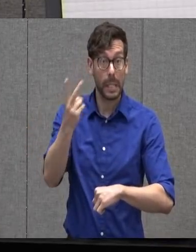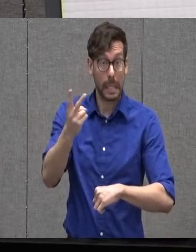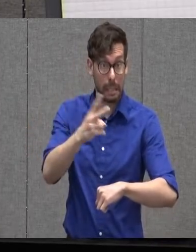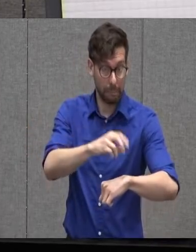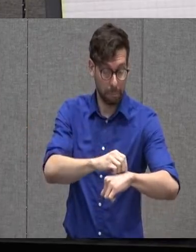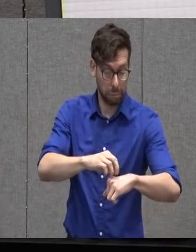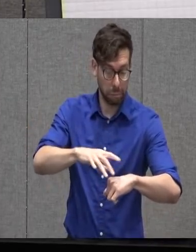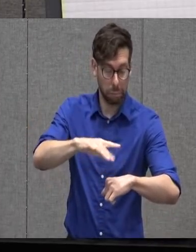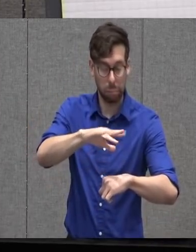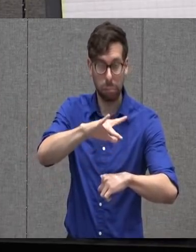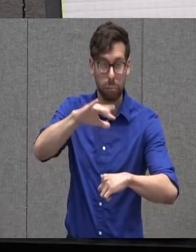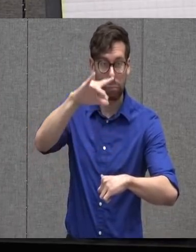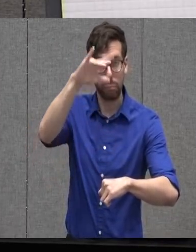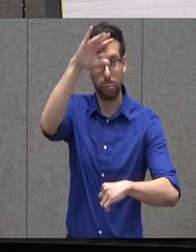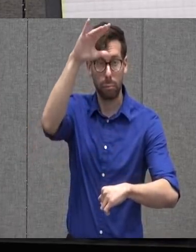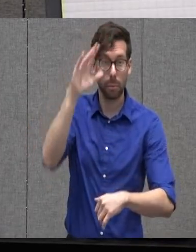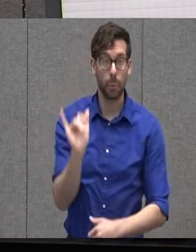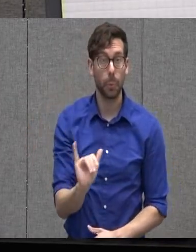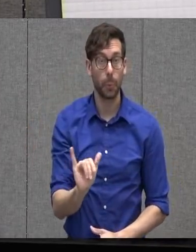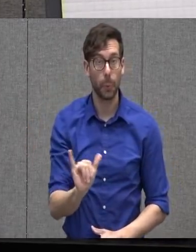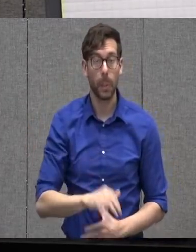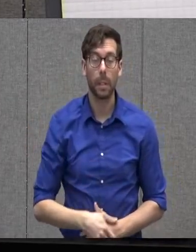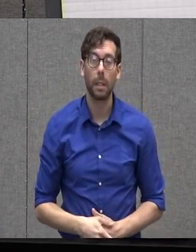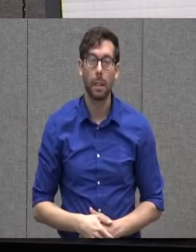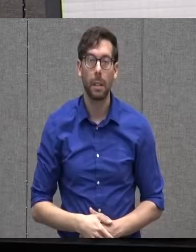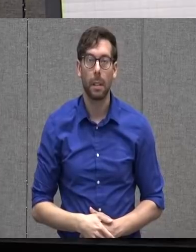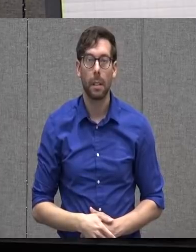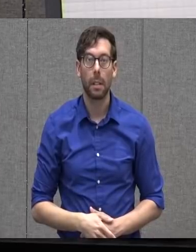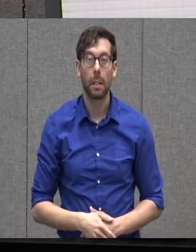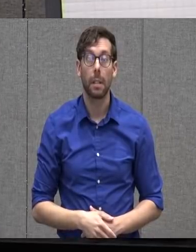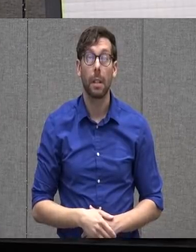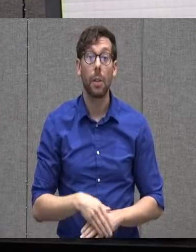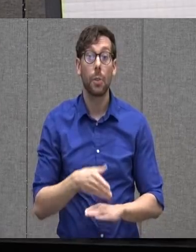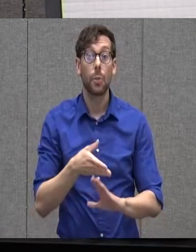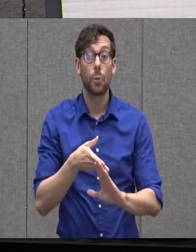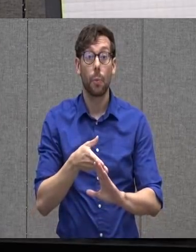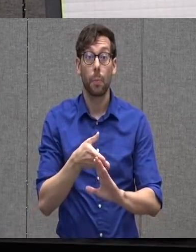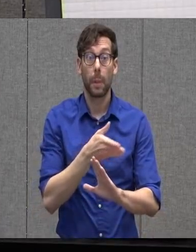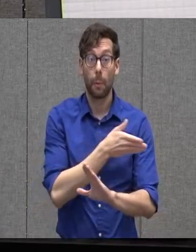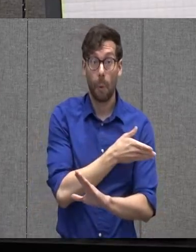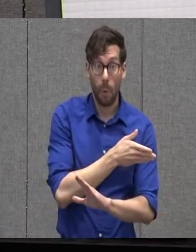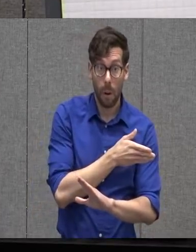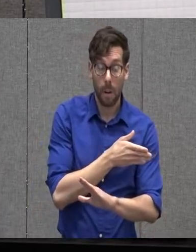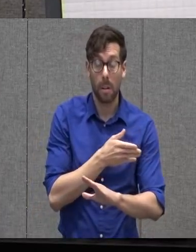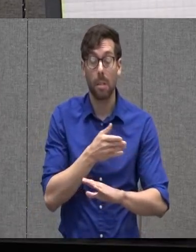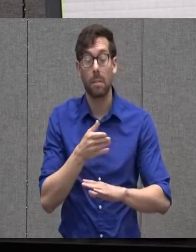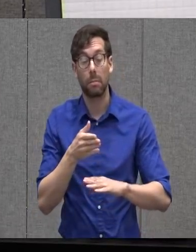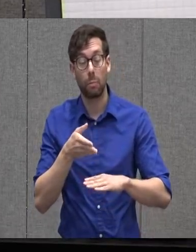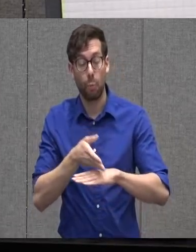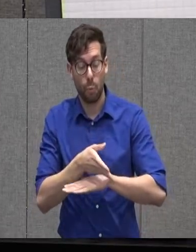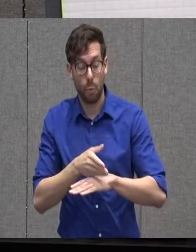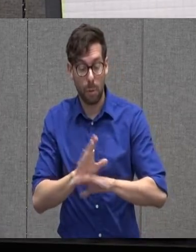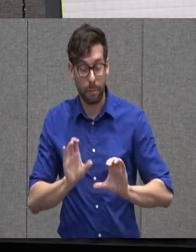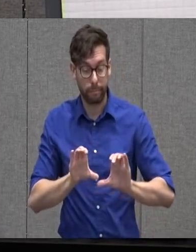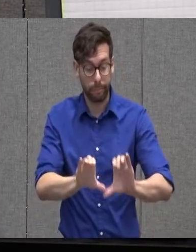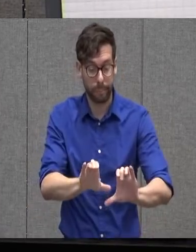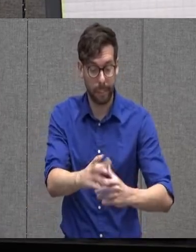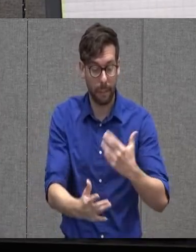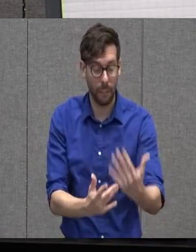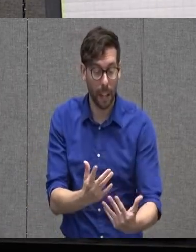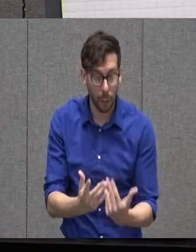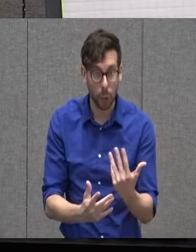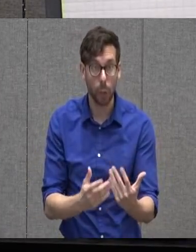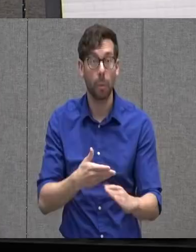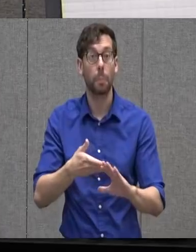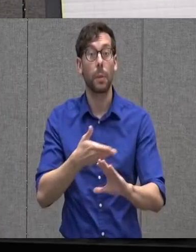So before we add wood to a fire or add heat to the wood, how different is